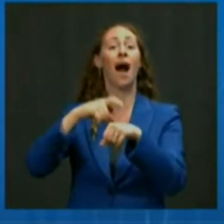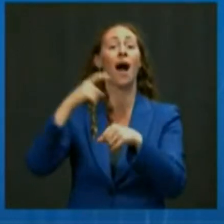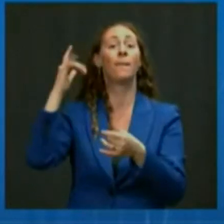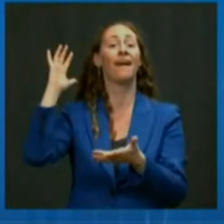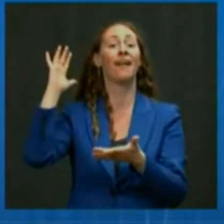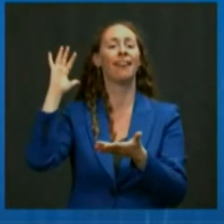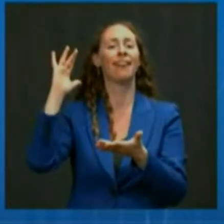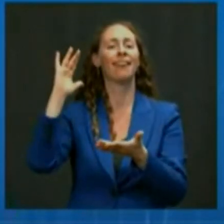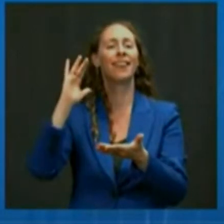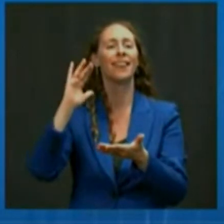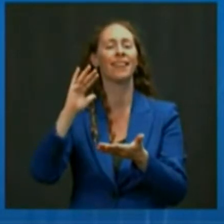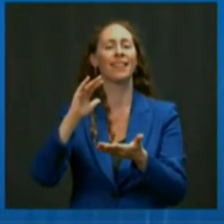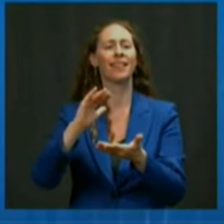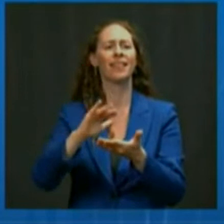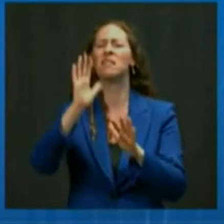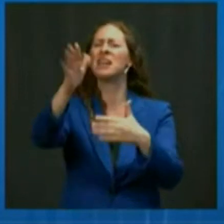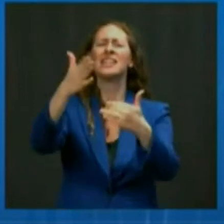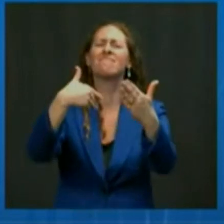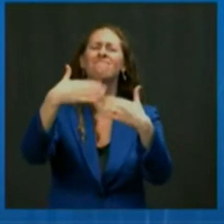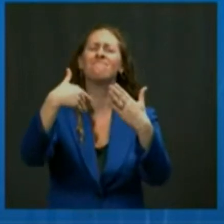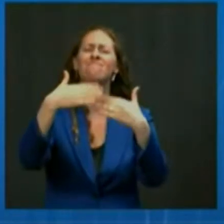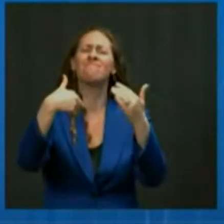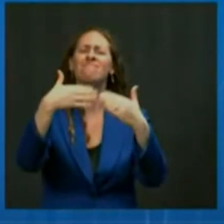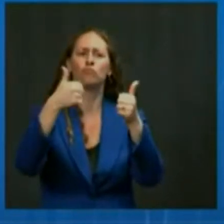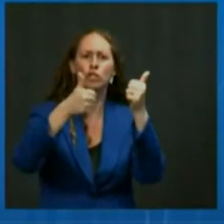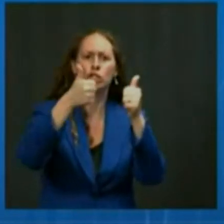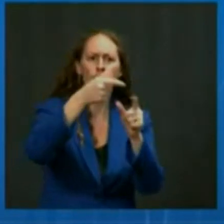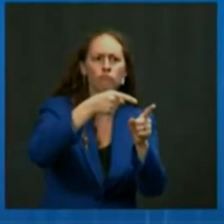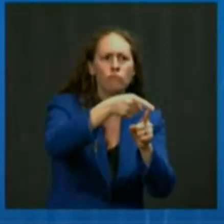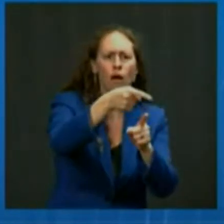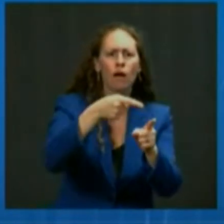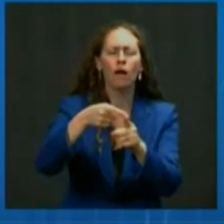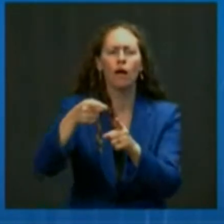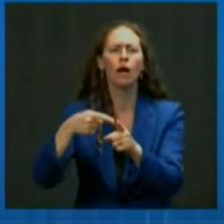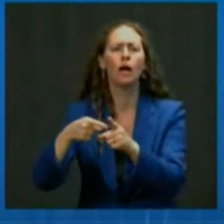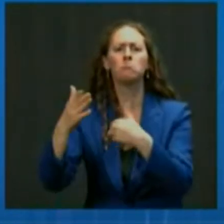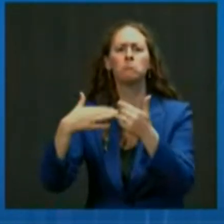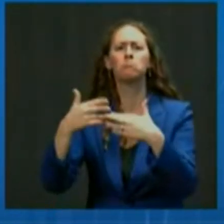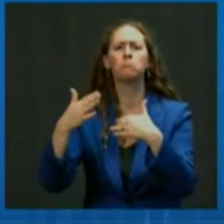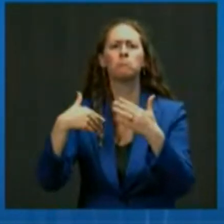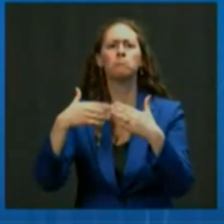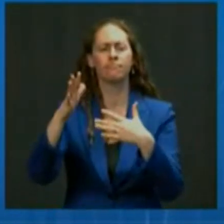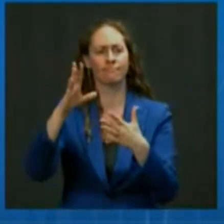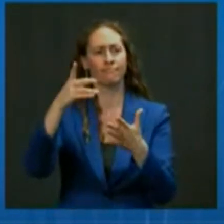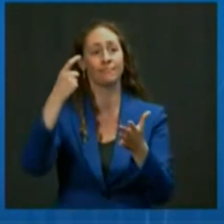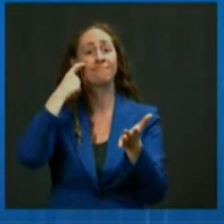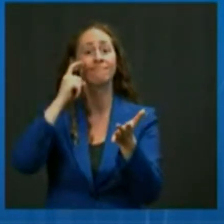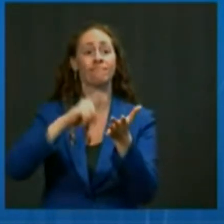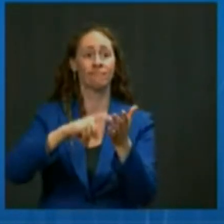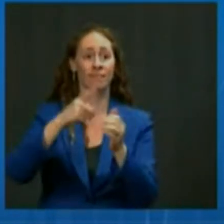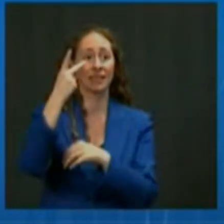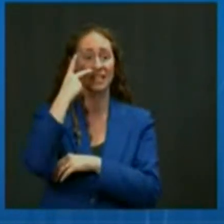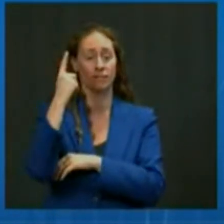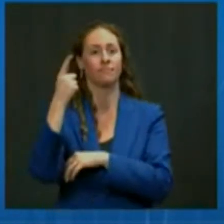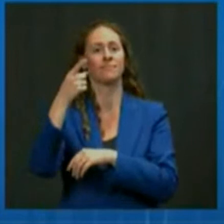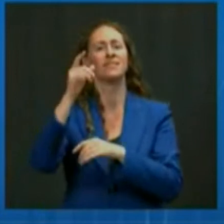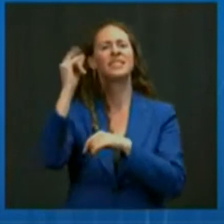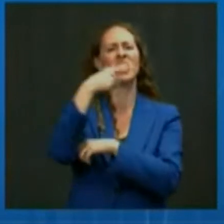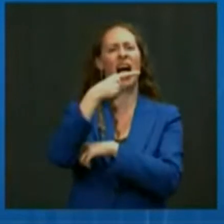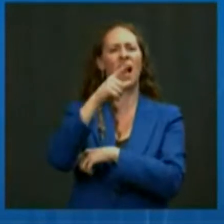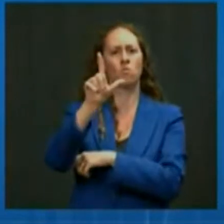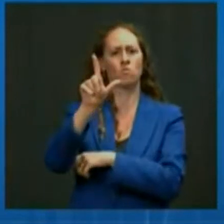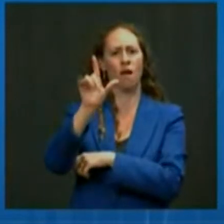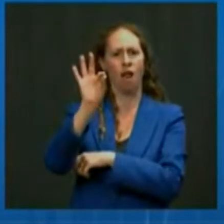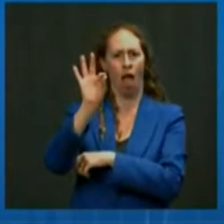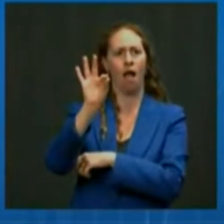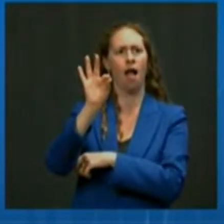of the variant. So if you look at the horizontal axis, at day 29 is when you get your second